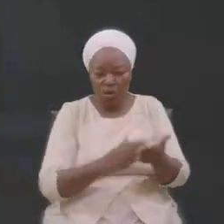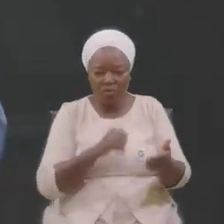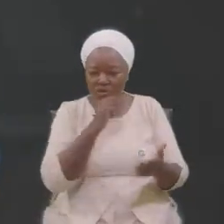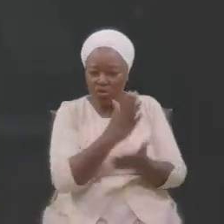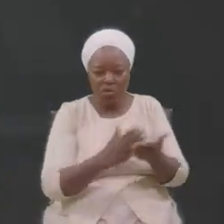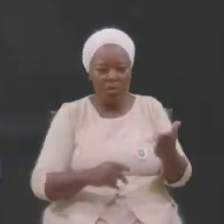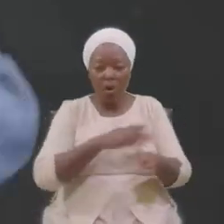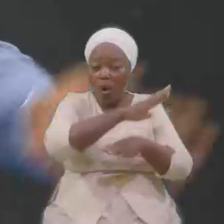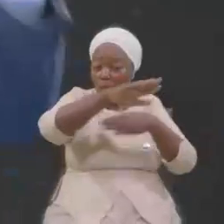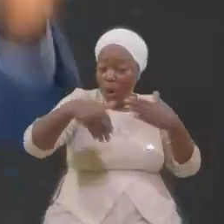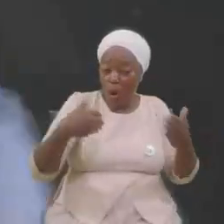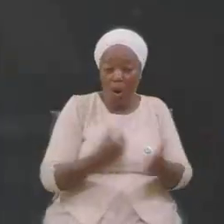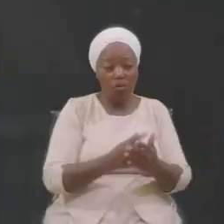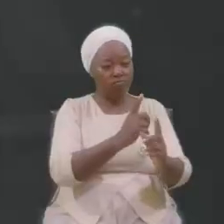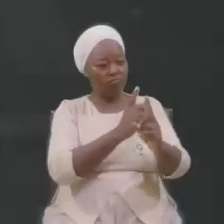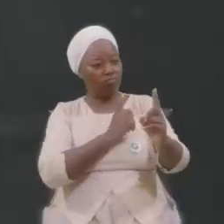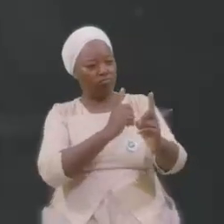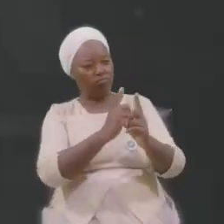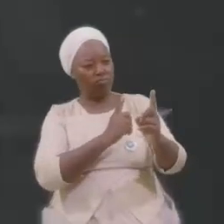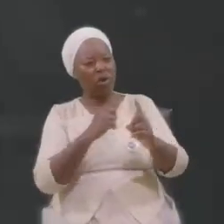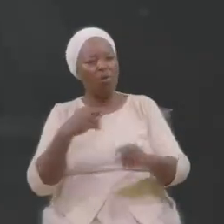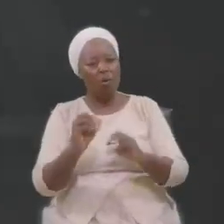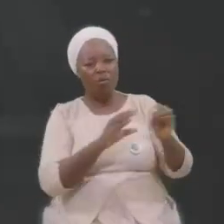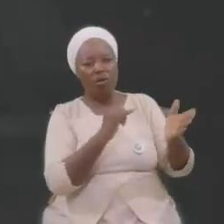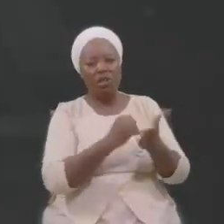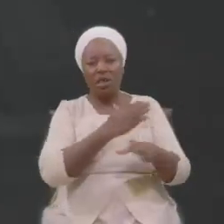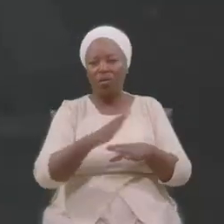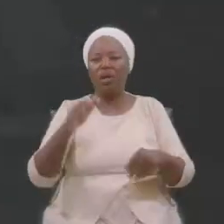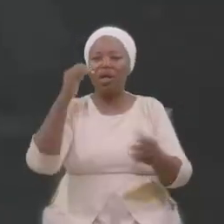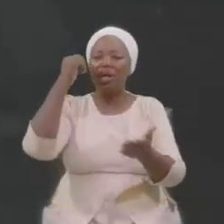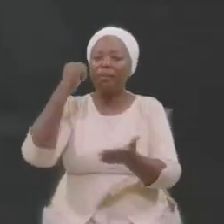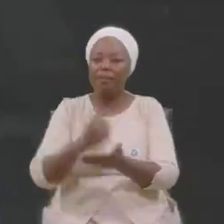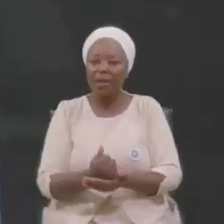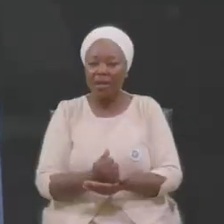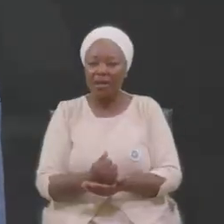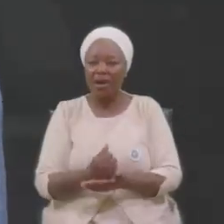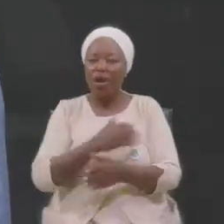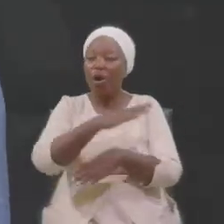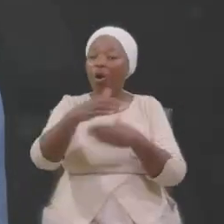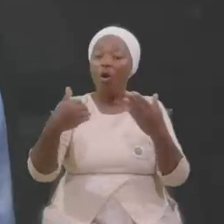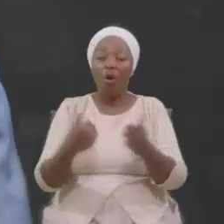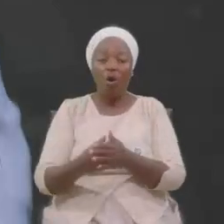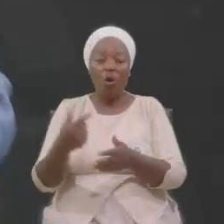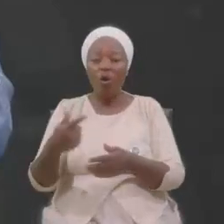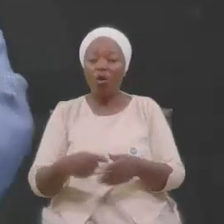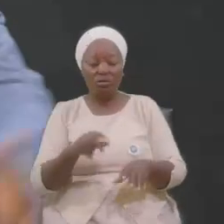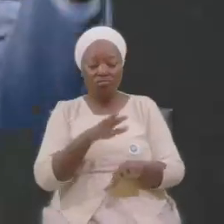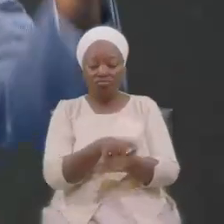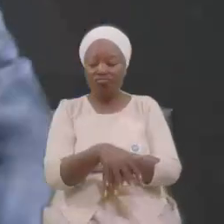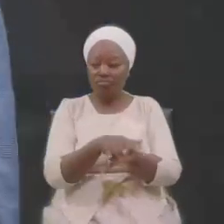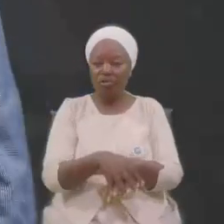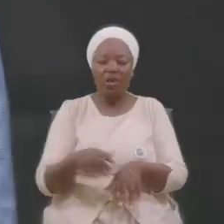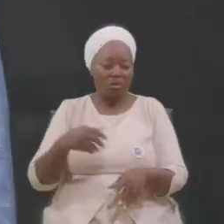all malice. We lay that aside. Amen. All guile, hypocrisies, we